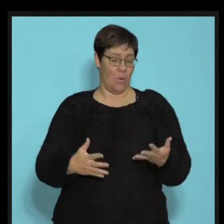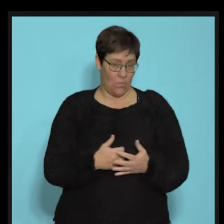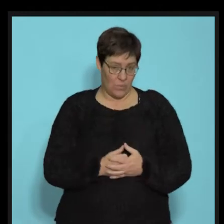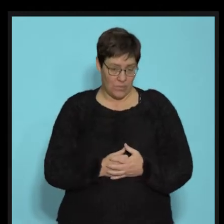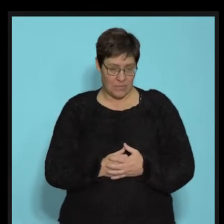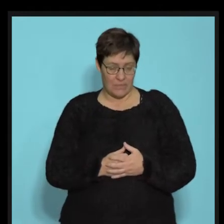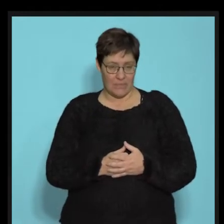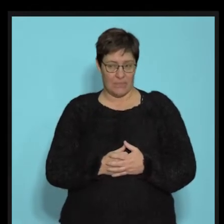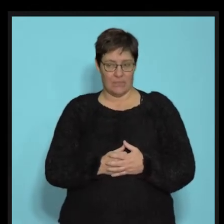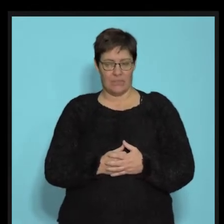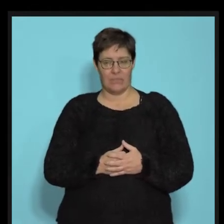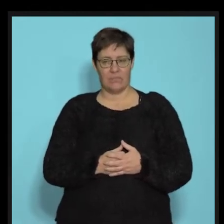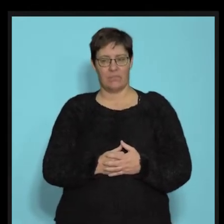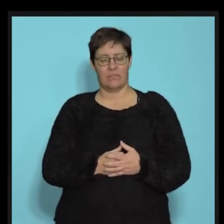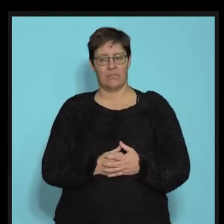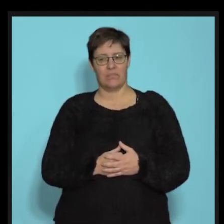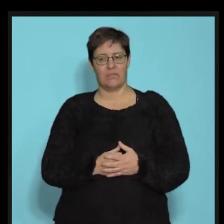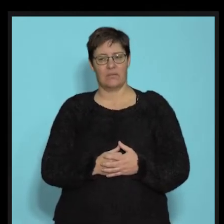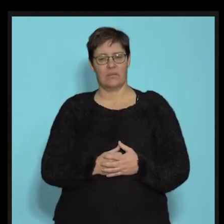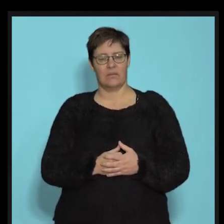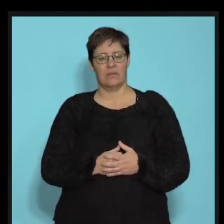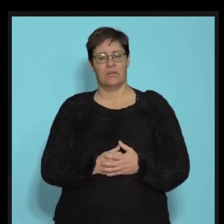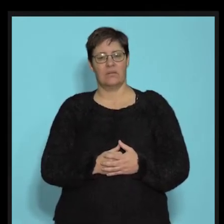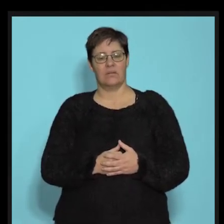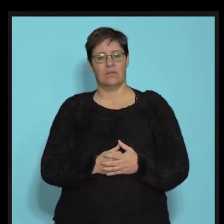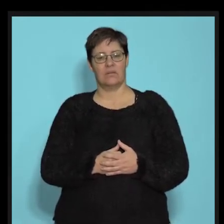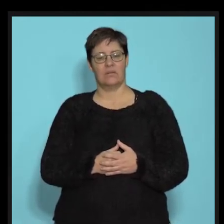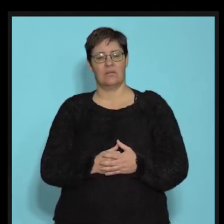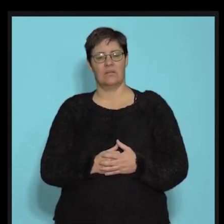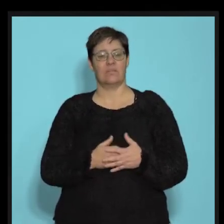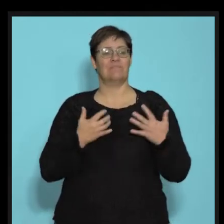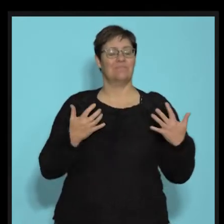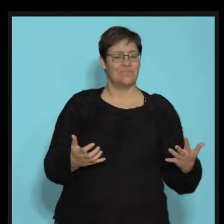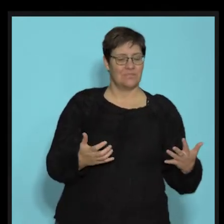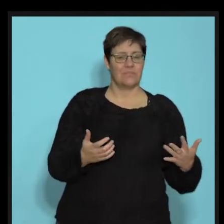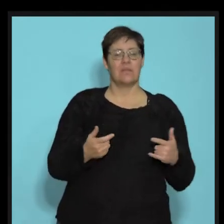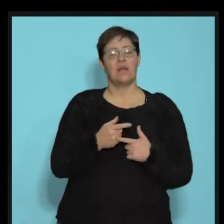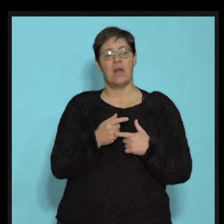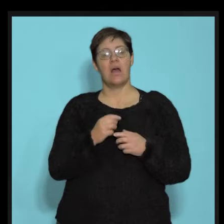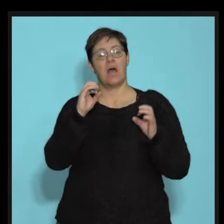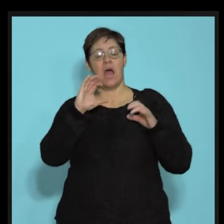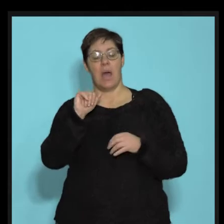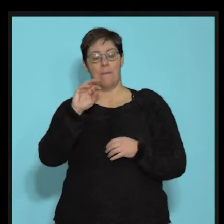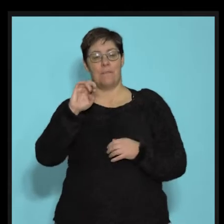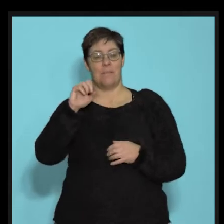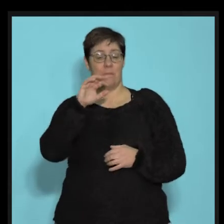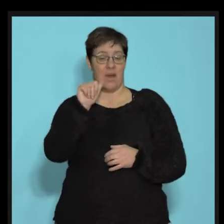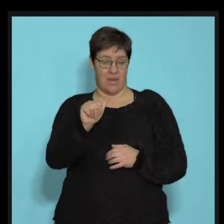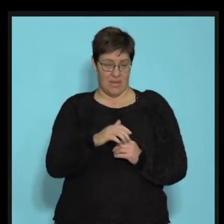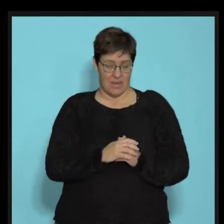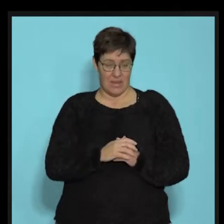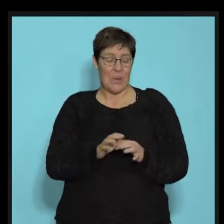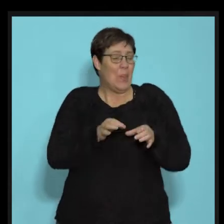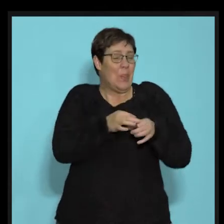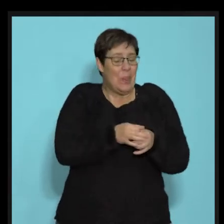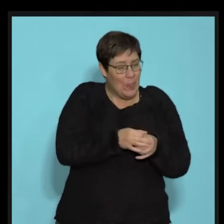carbon dioxide out. So if I have a look over here, this is a single-celled cell called an amoeba. It's very small, it's